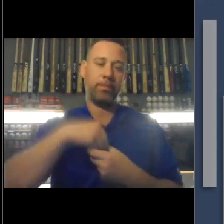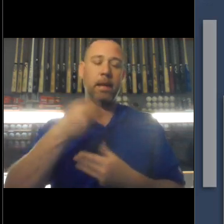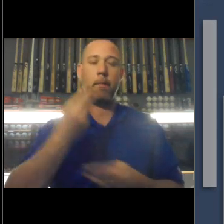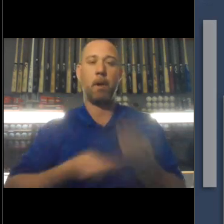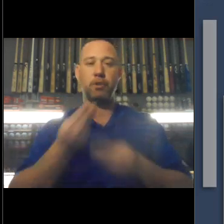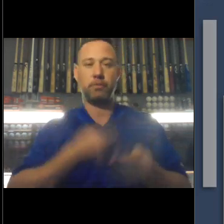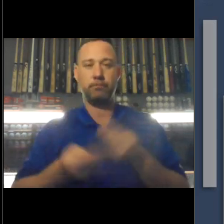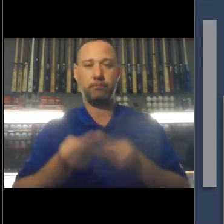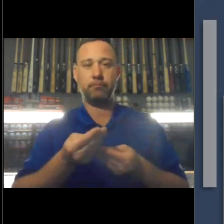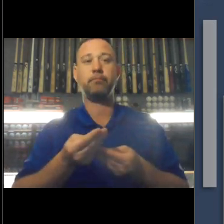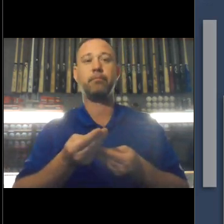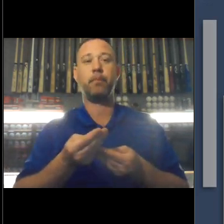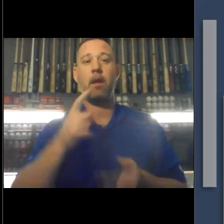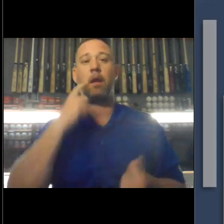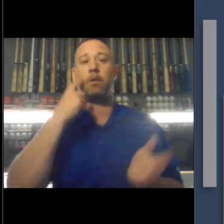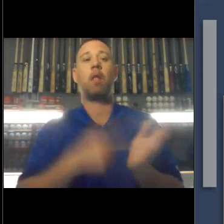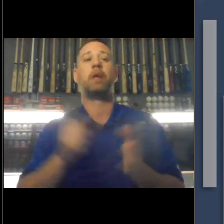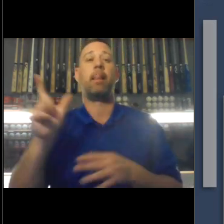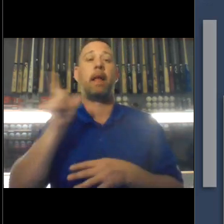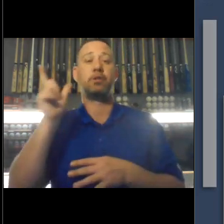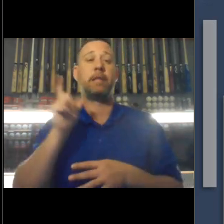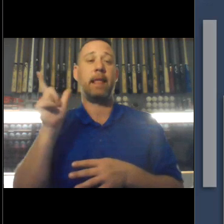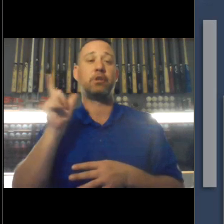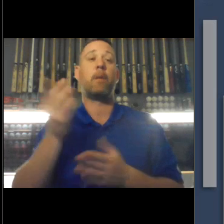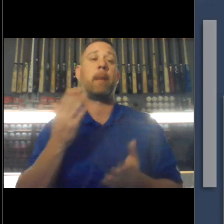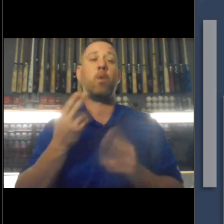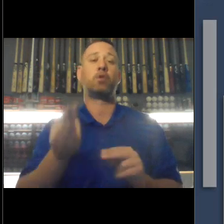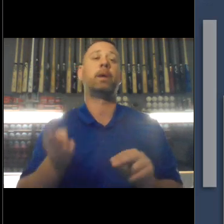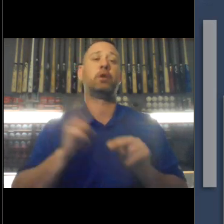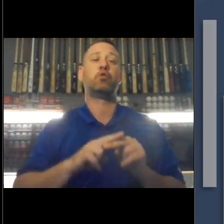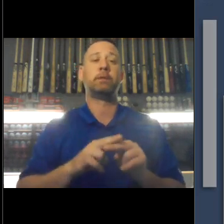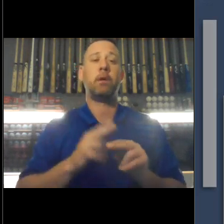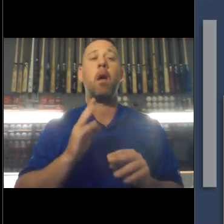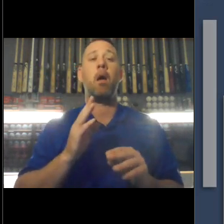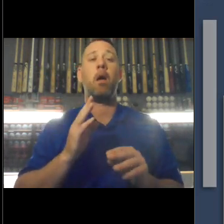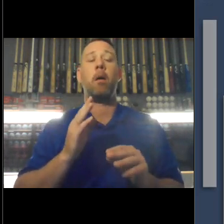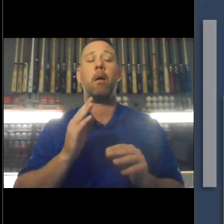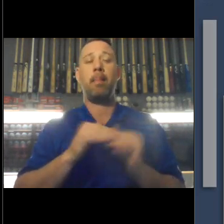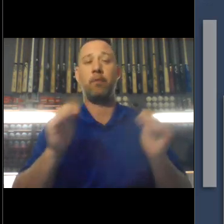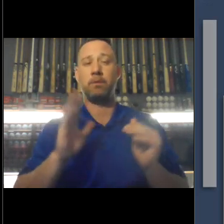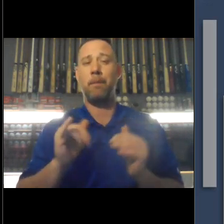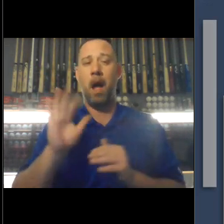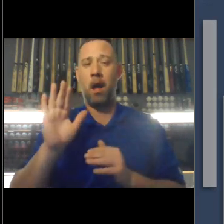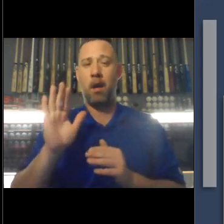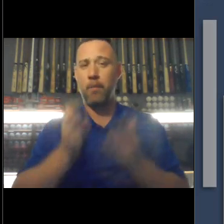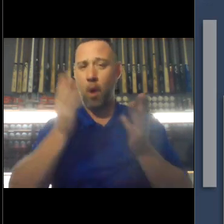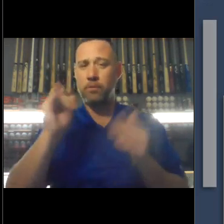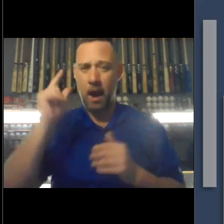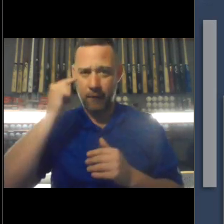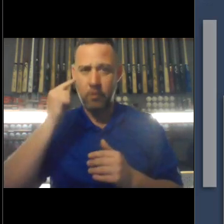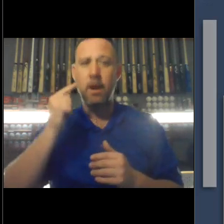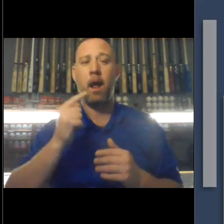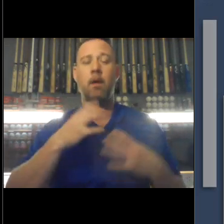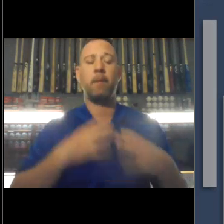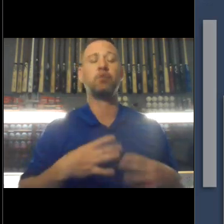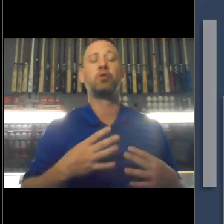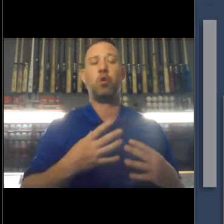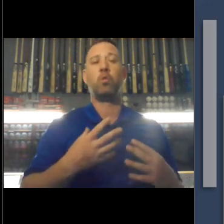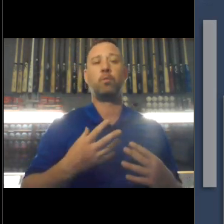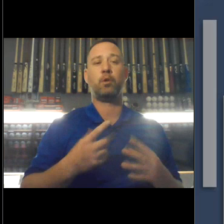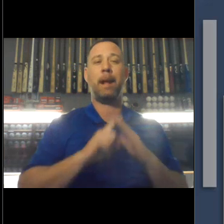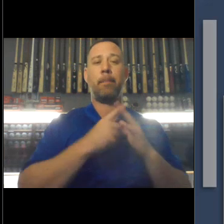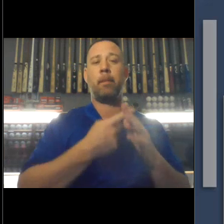the legislature may want to increase funding beyond the levels proposed by the governor, and that the commission would stand ready to implement any additional funding